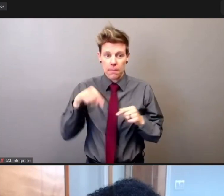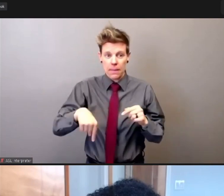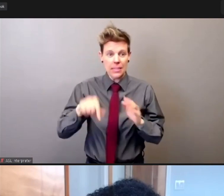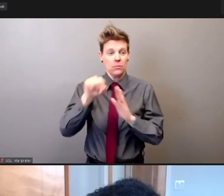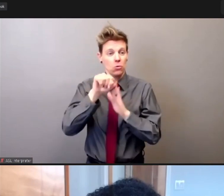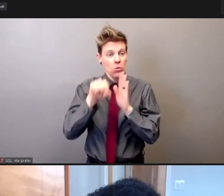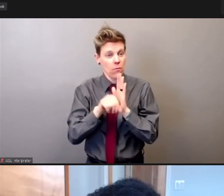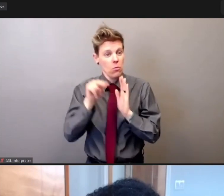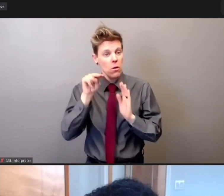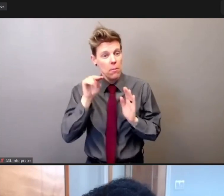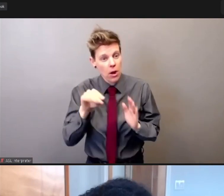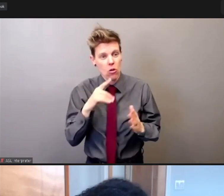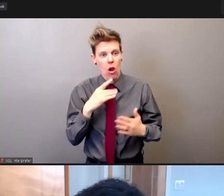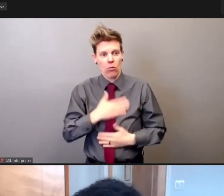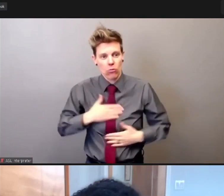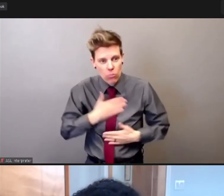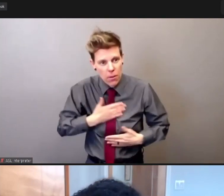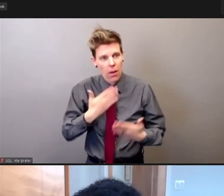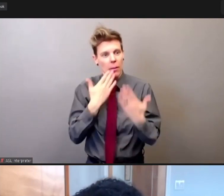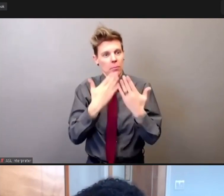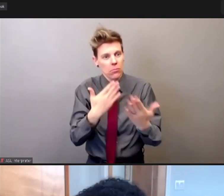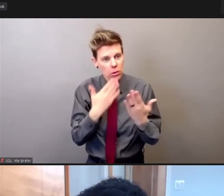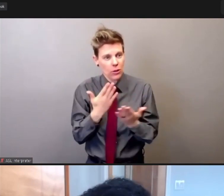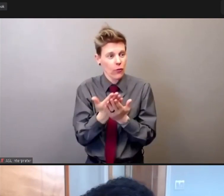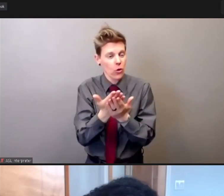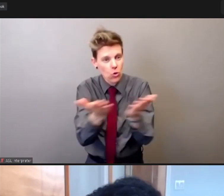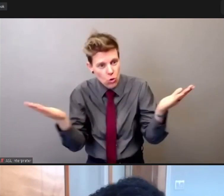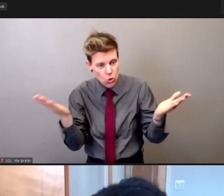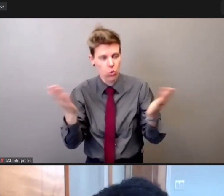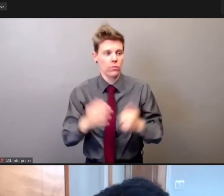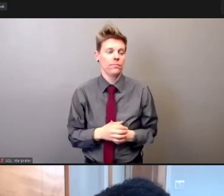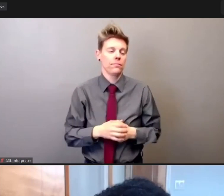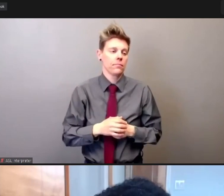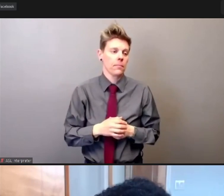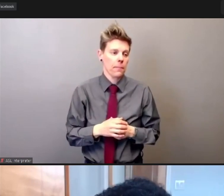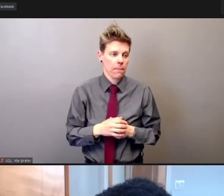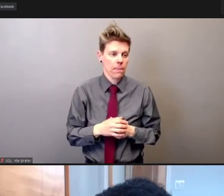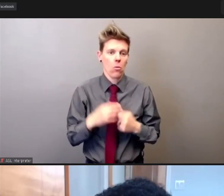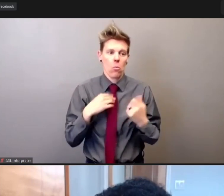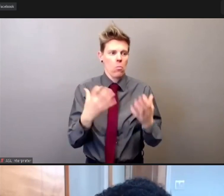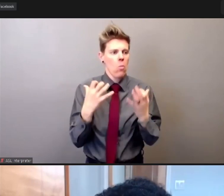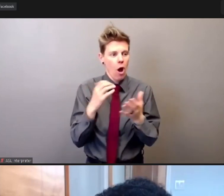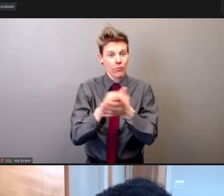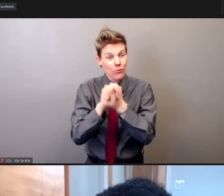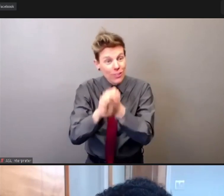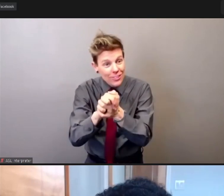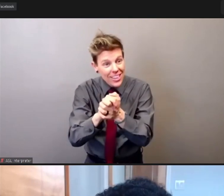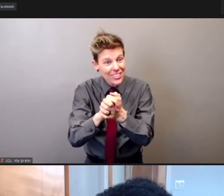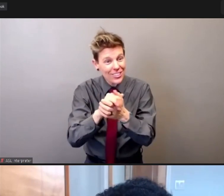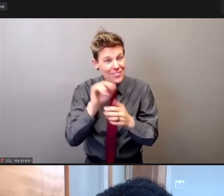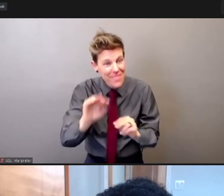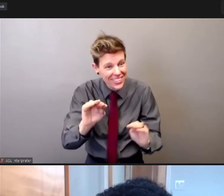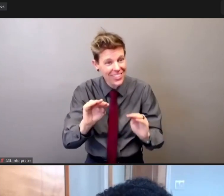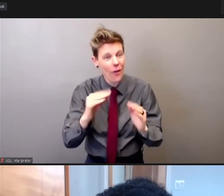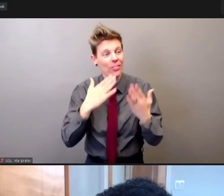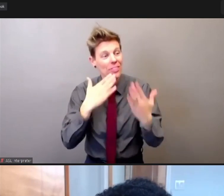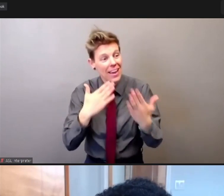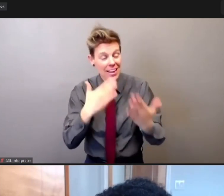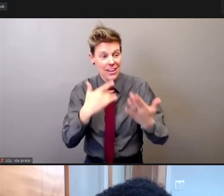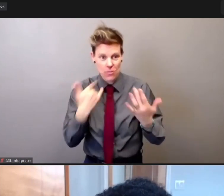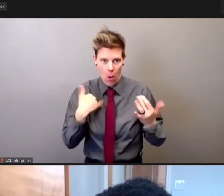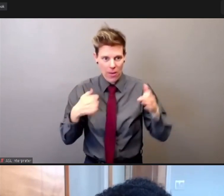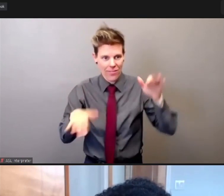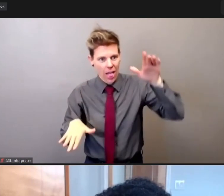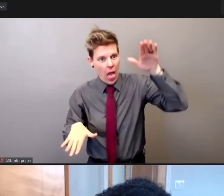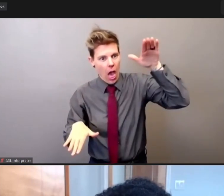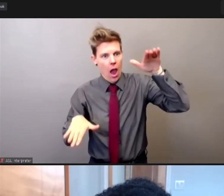for me to end. Congratulations, New Mexico. Again, we want this to be balanced. It is really good news. It